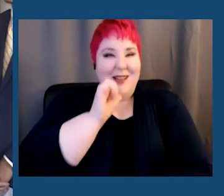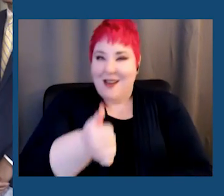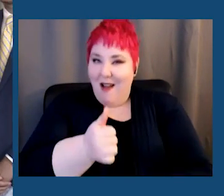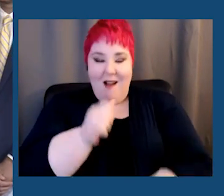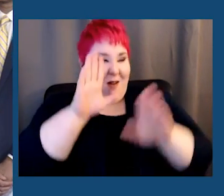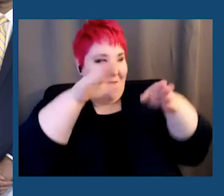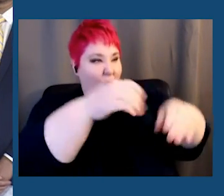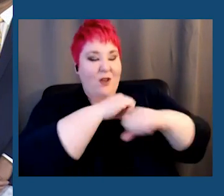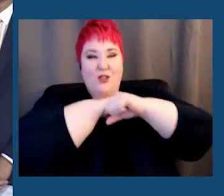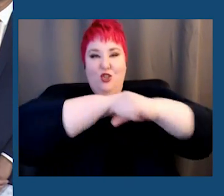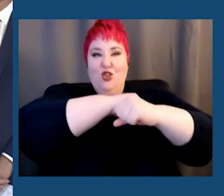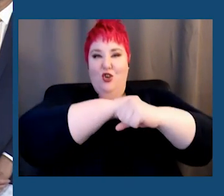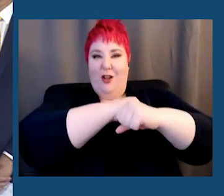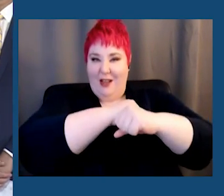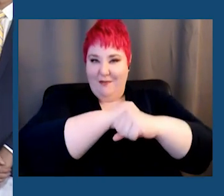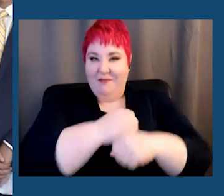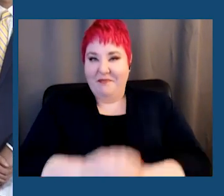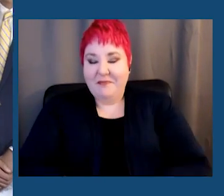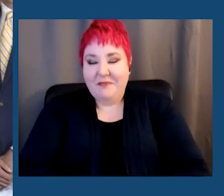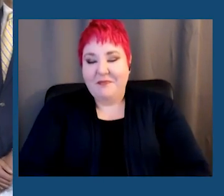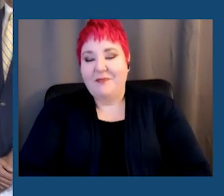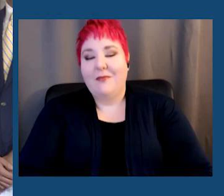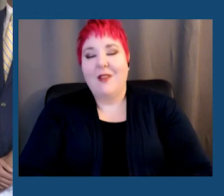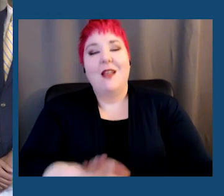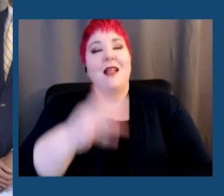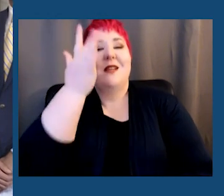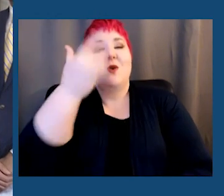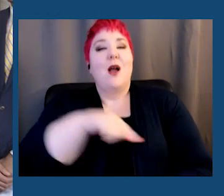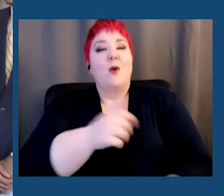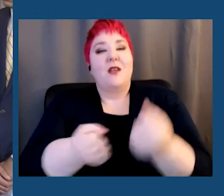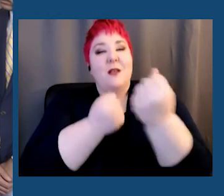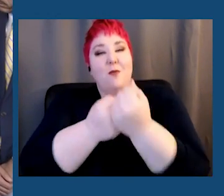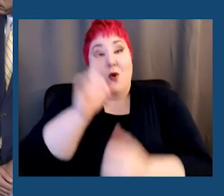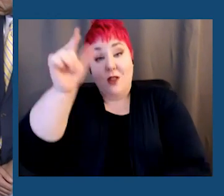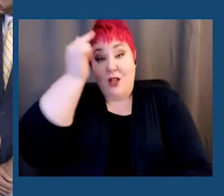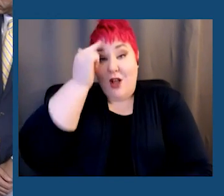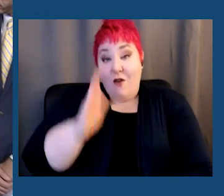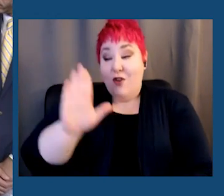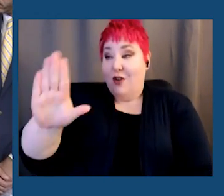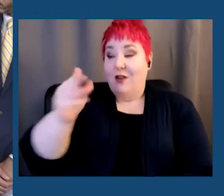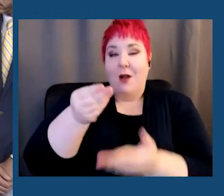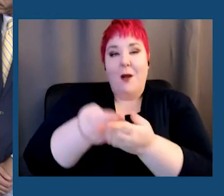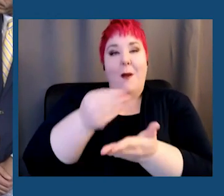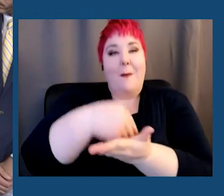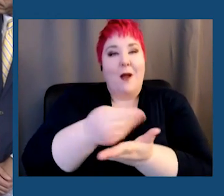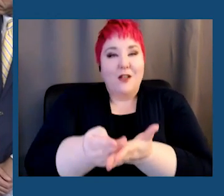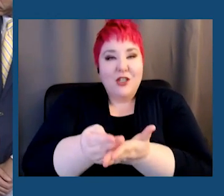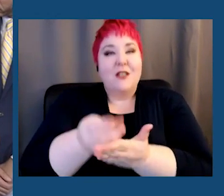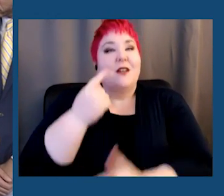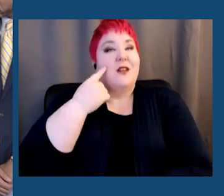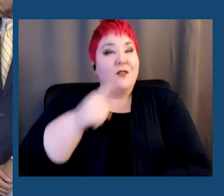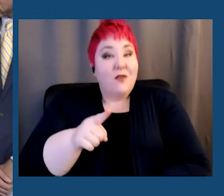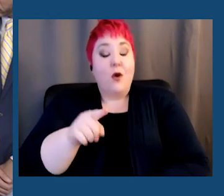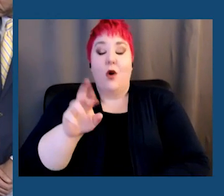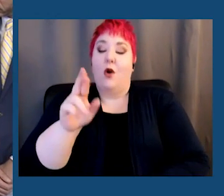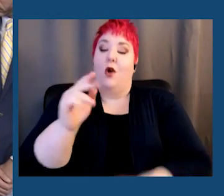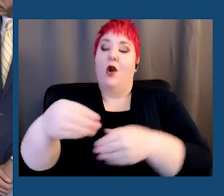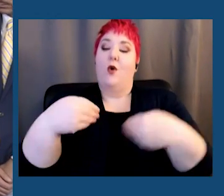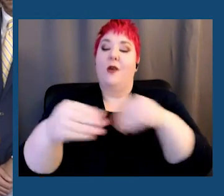measures. That is why we are supportive of the governor's budget that include retail theft plan, which puts